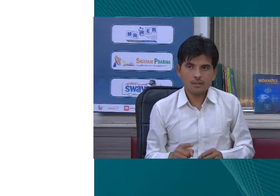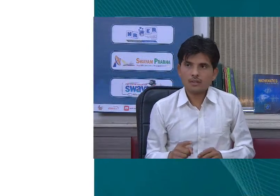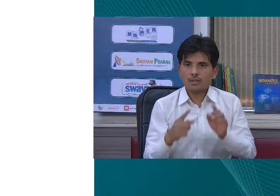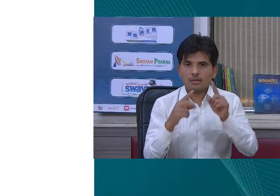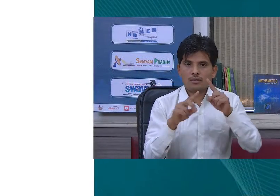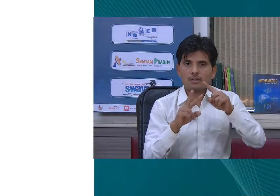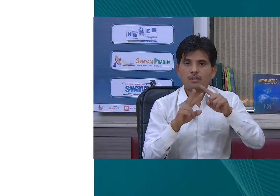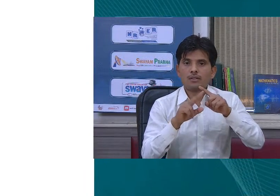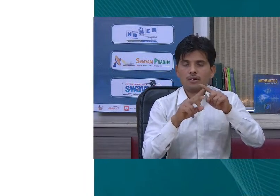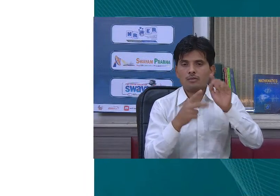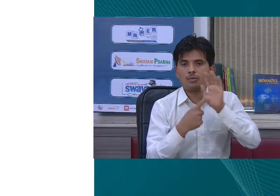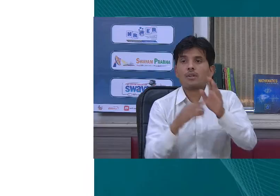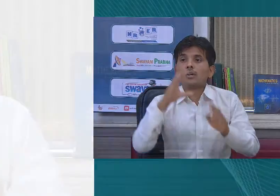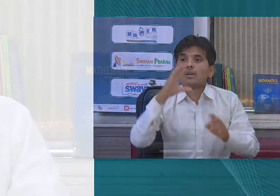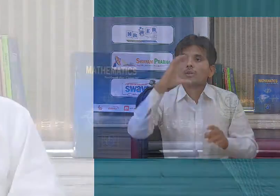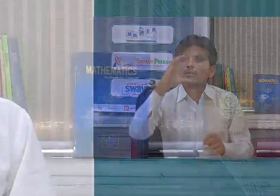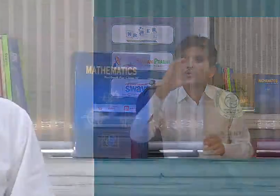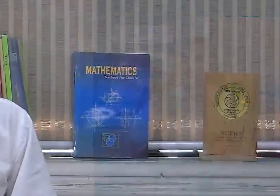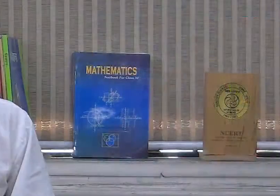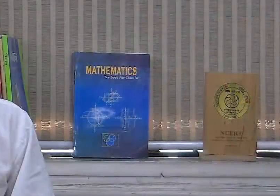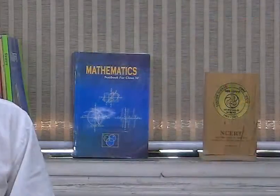screens, constellation.